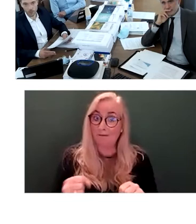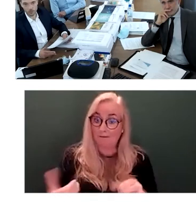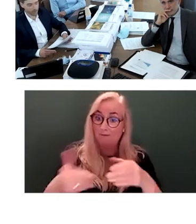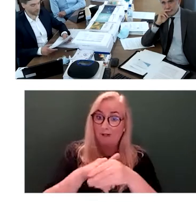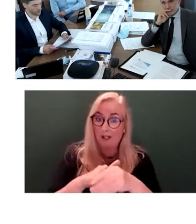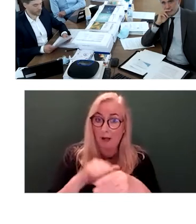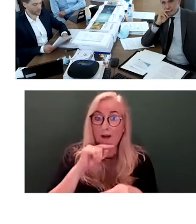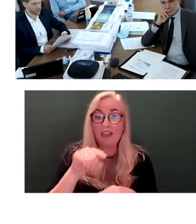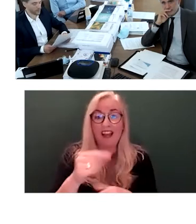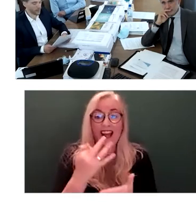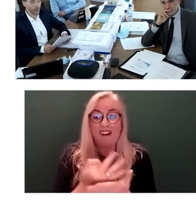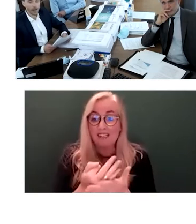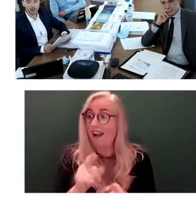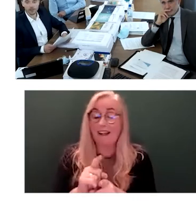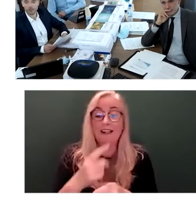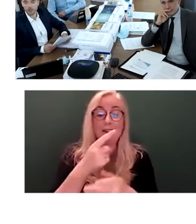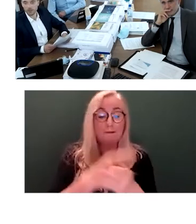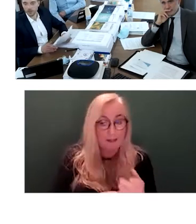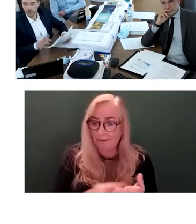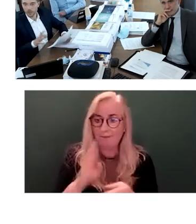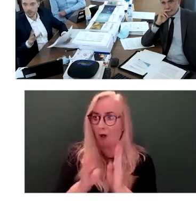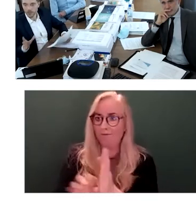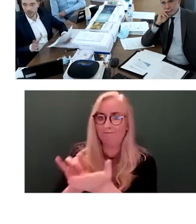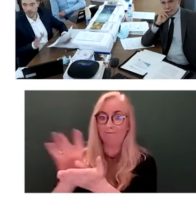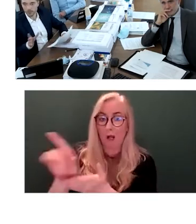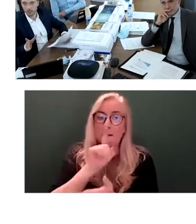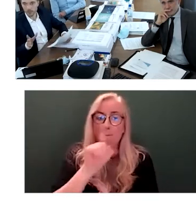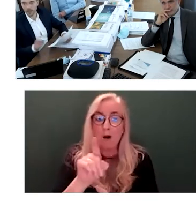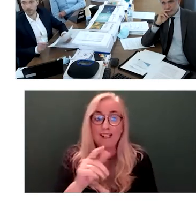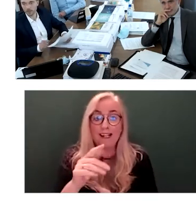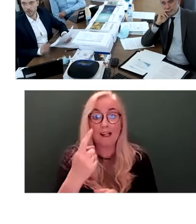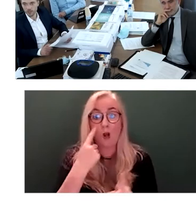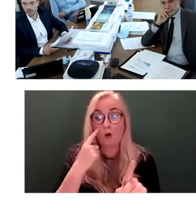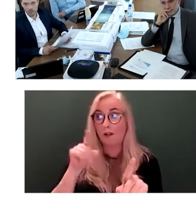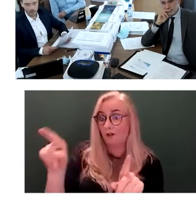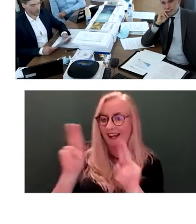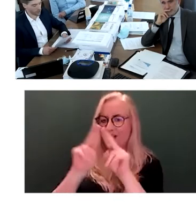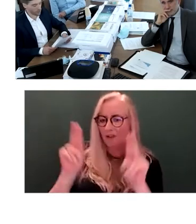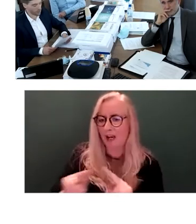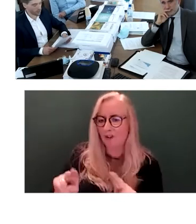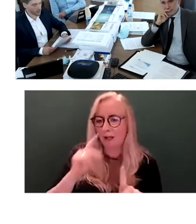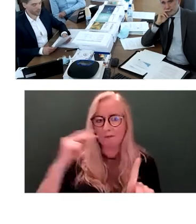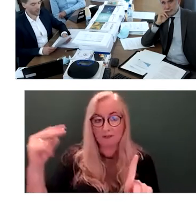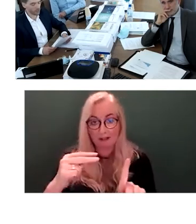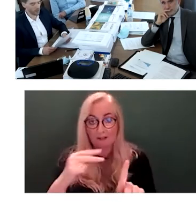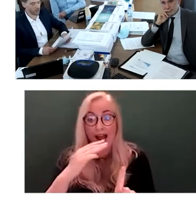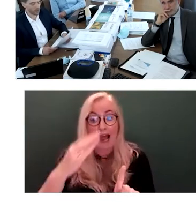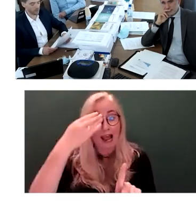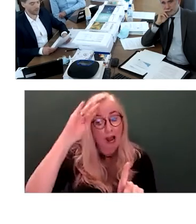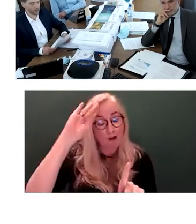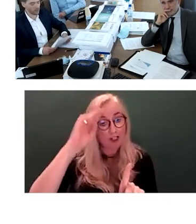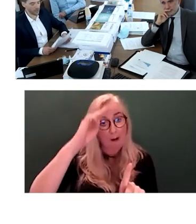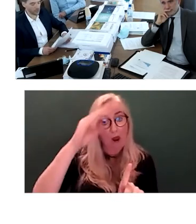a one-way street. However, if we look into an international perspective, we see that Irish employers actually have